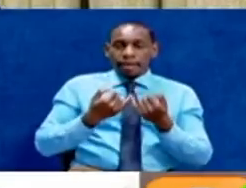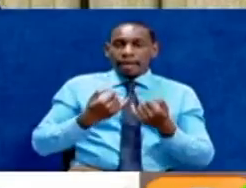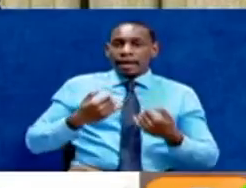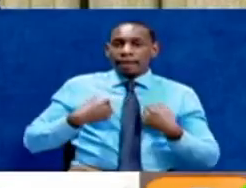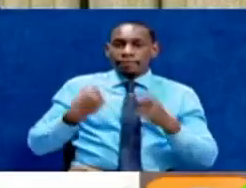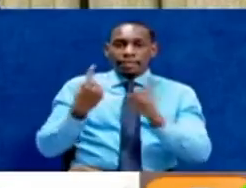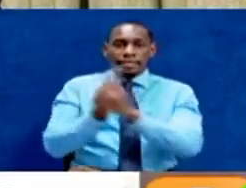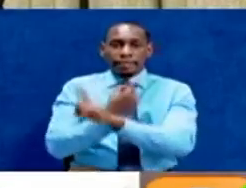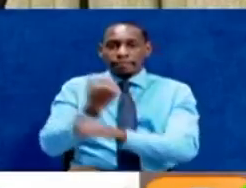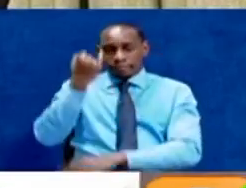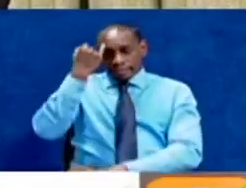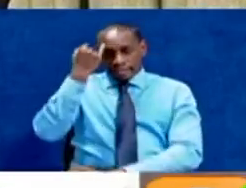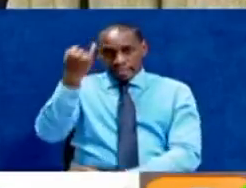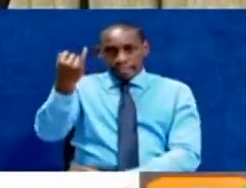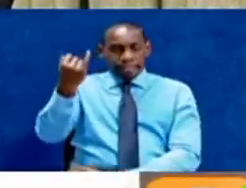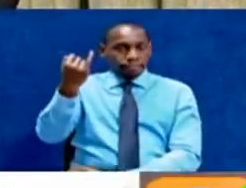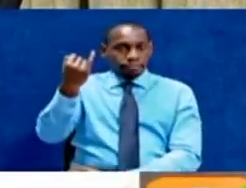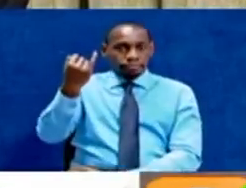independent minded, or being